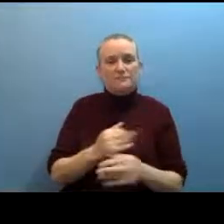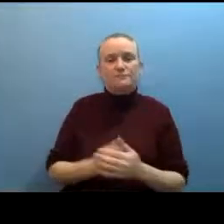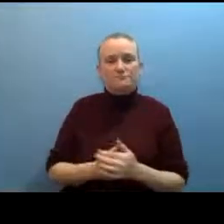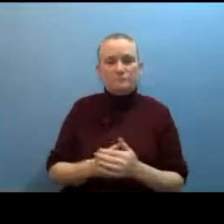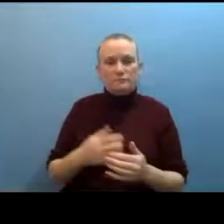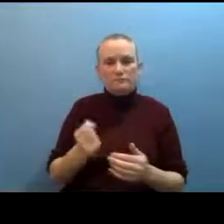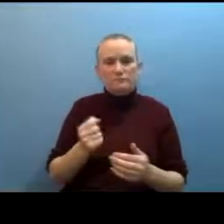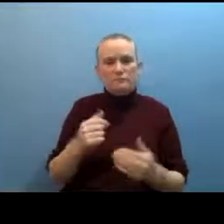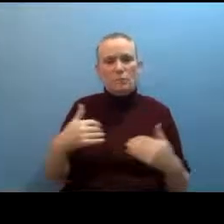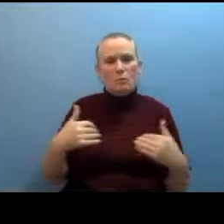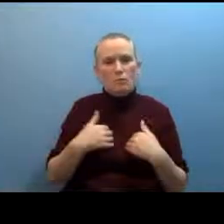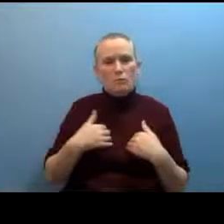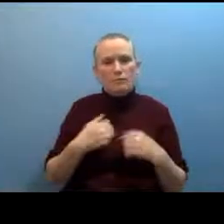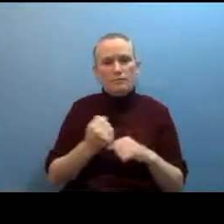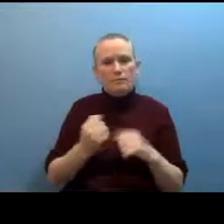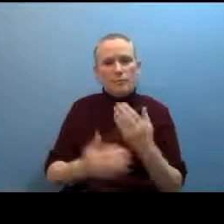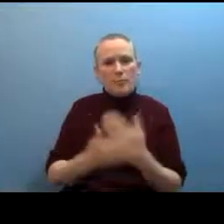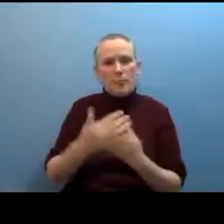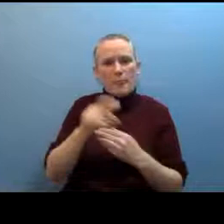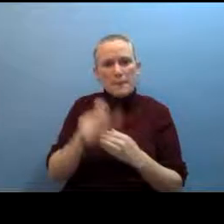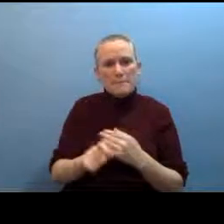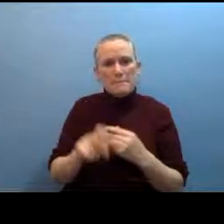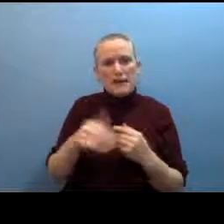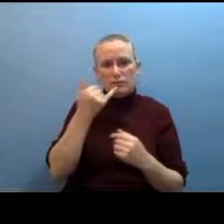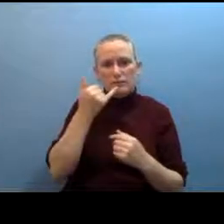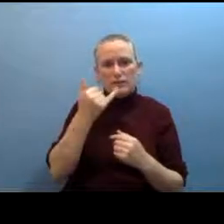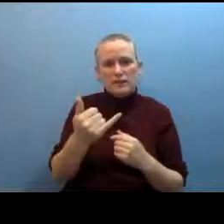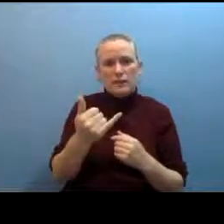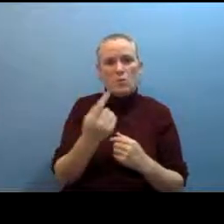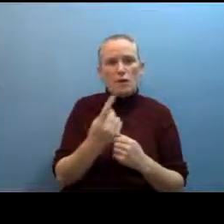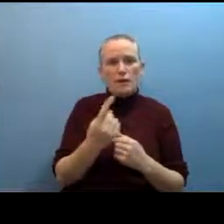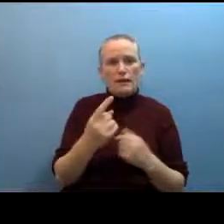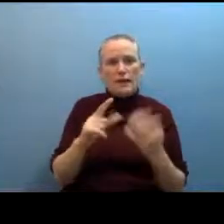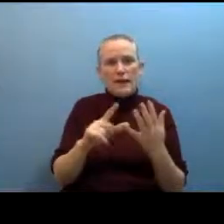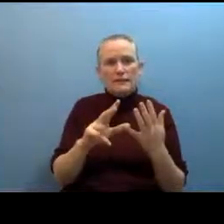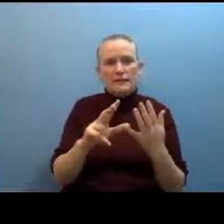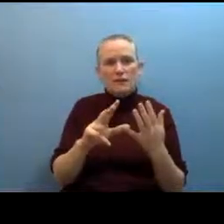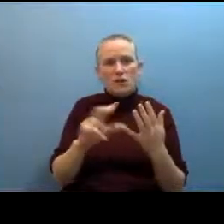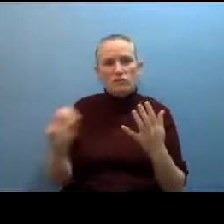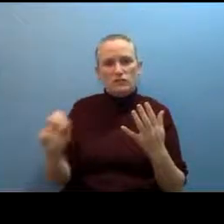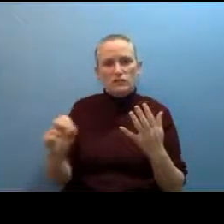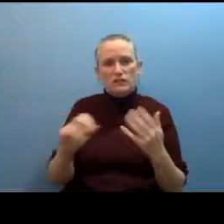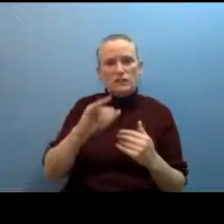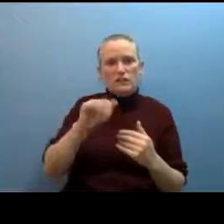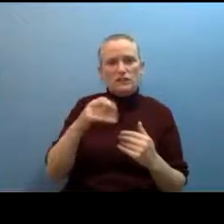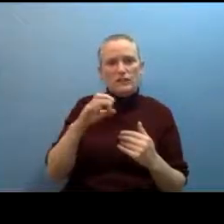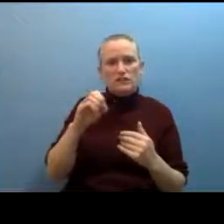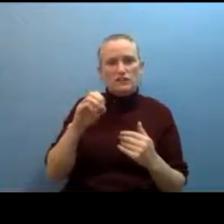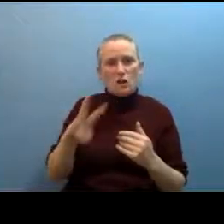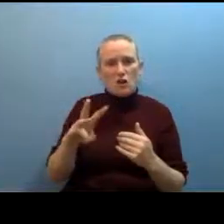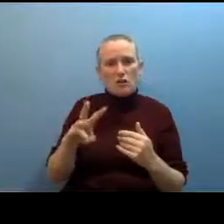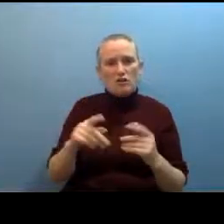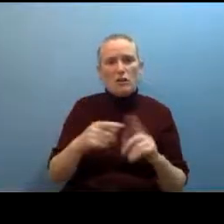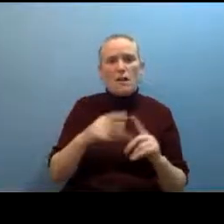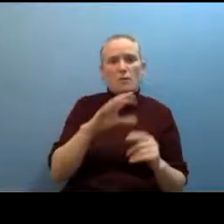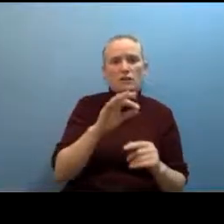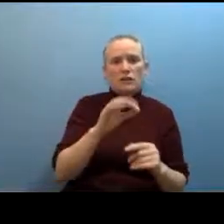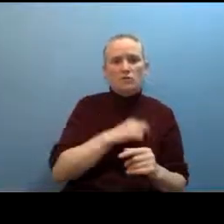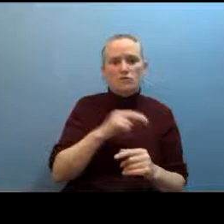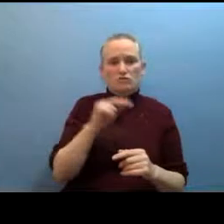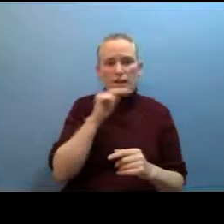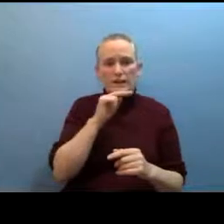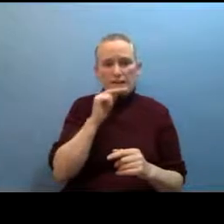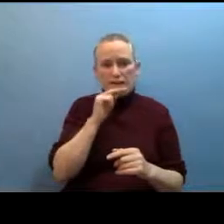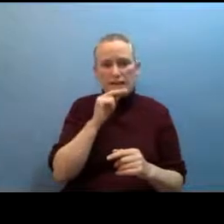concern about your young person, you can ring 1-800-JIGSAW Monday to Friday, between 1 and 5. If